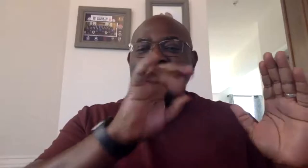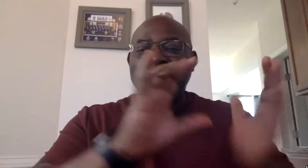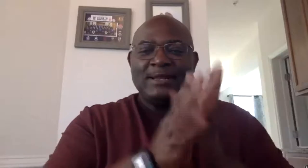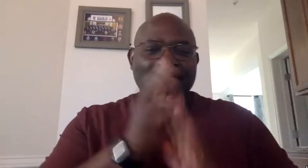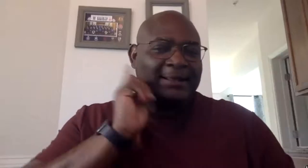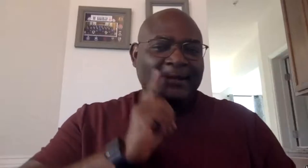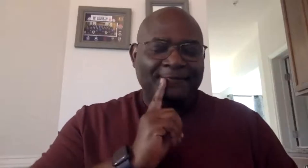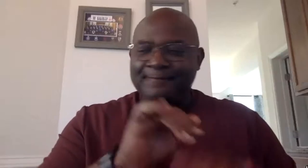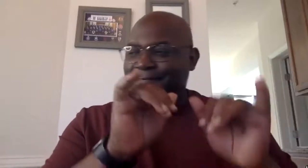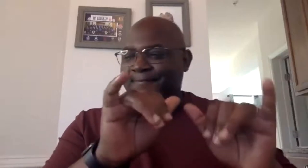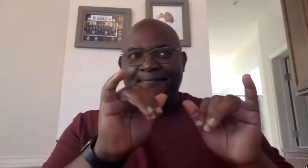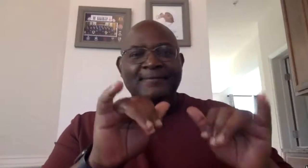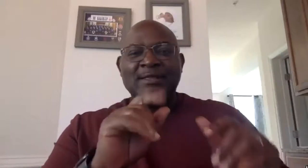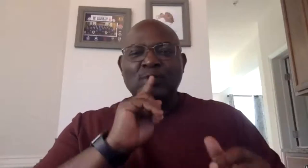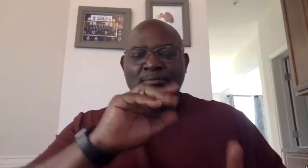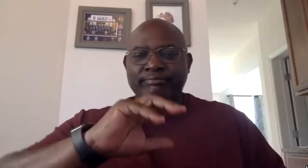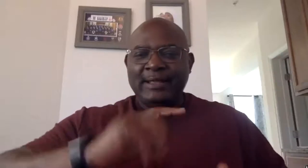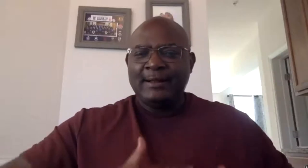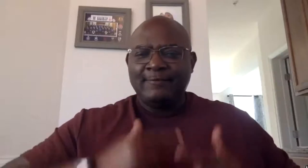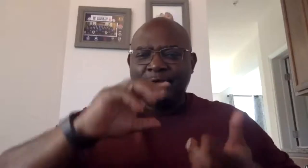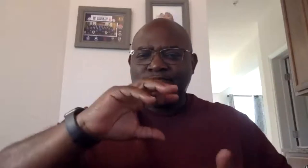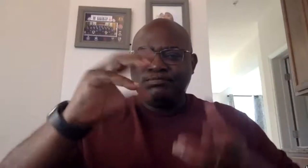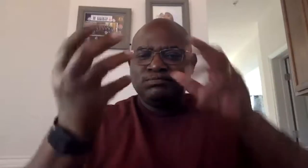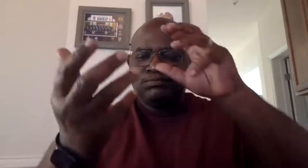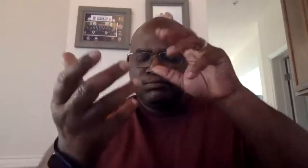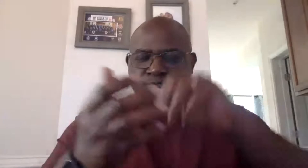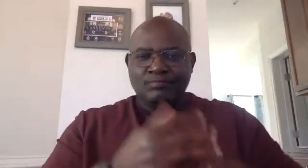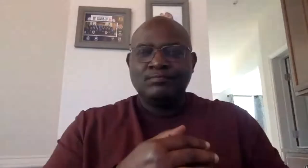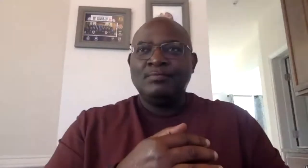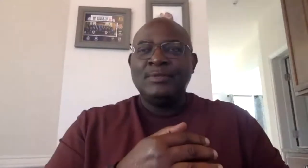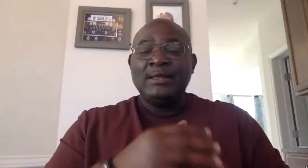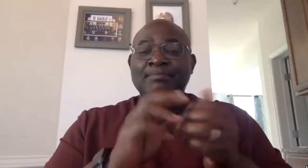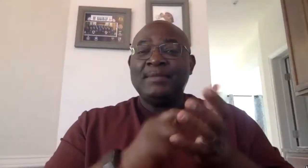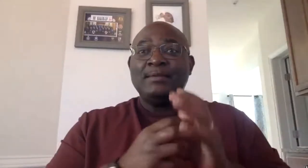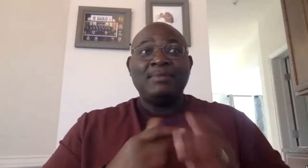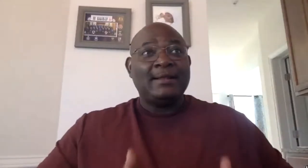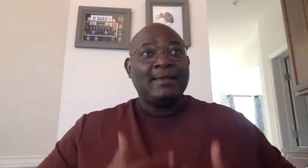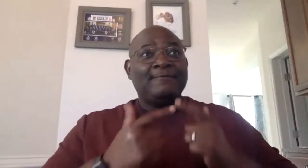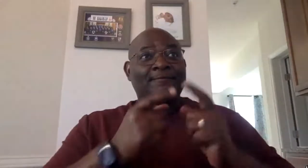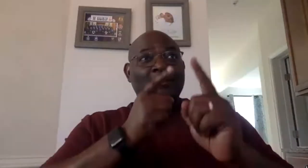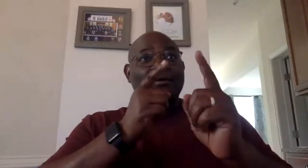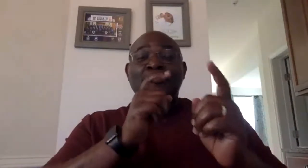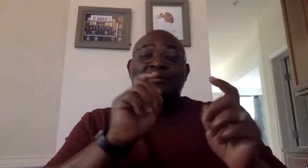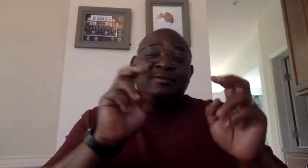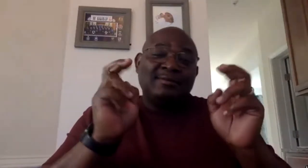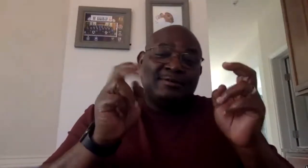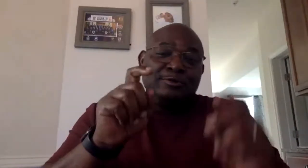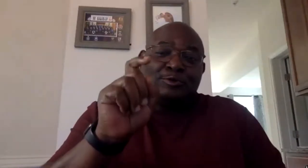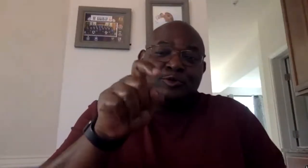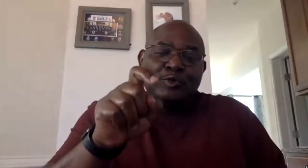the first 10 years, yes, I became deaf when I was 8, and I went, and that was when my life had turned upside